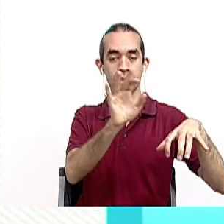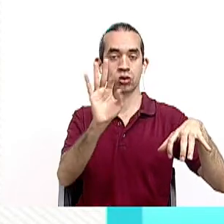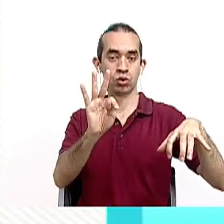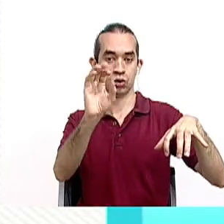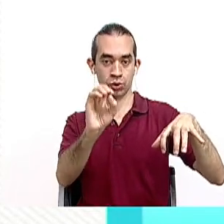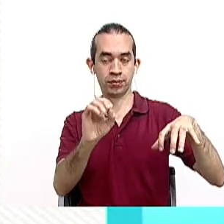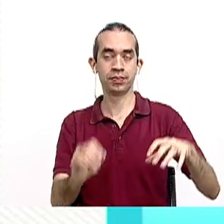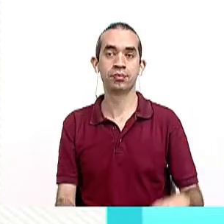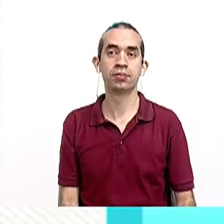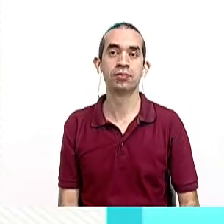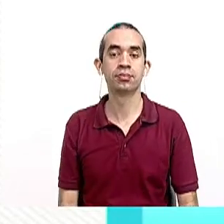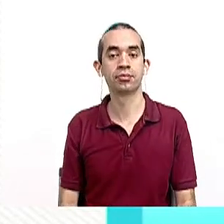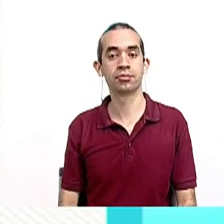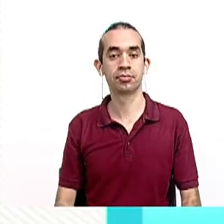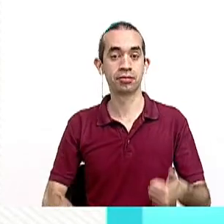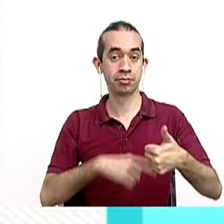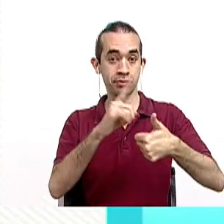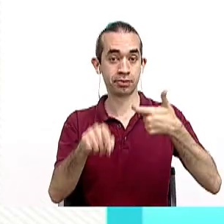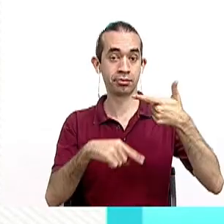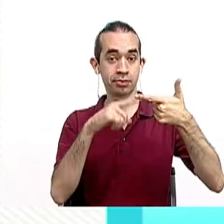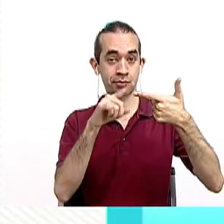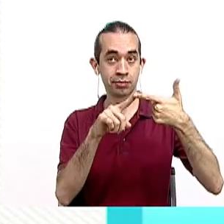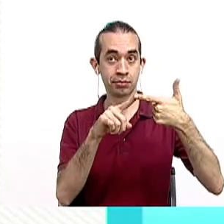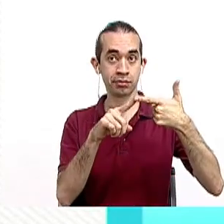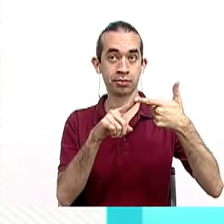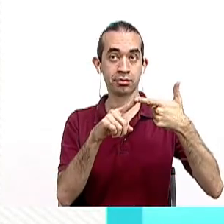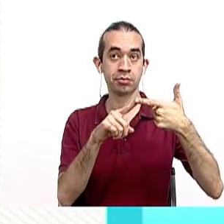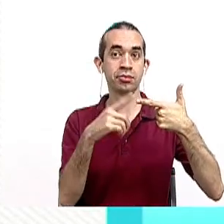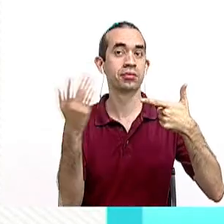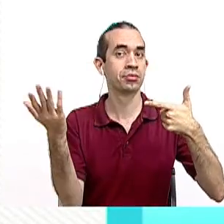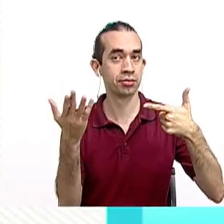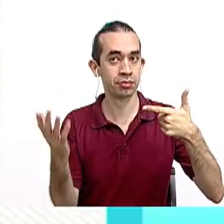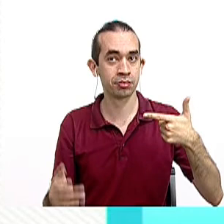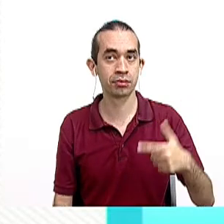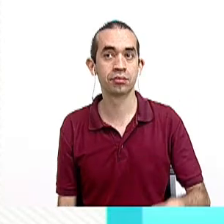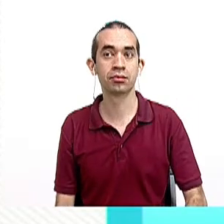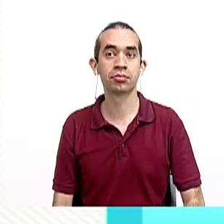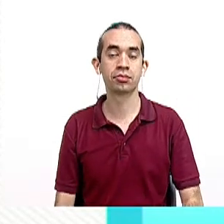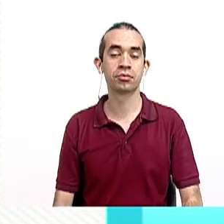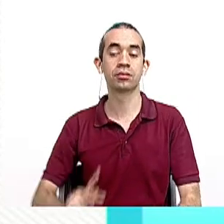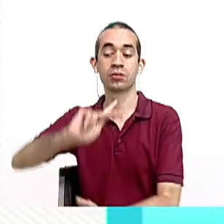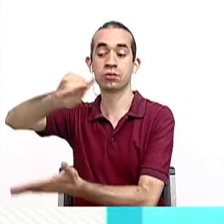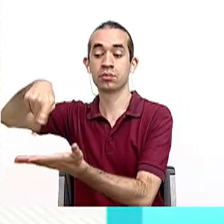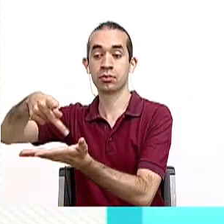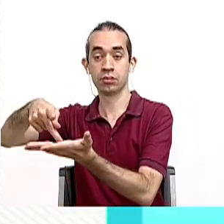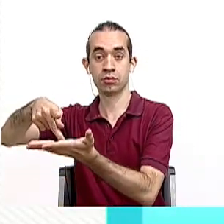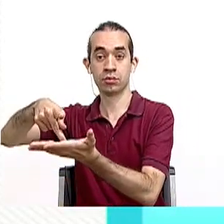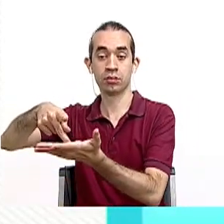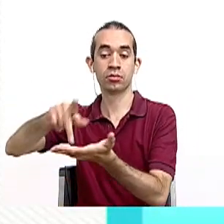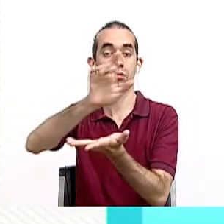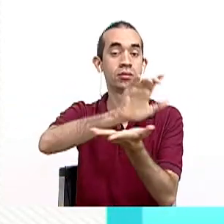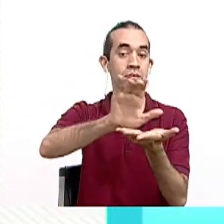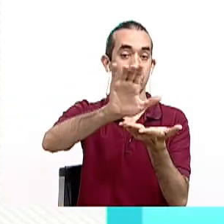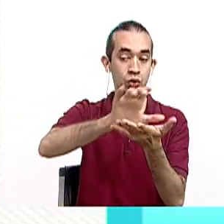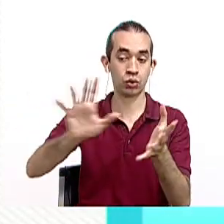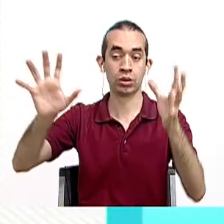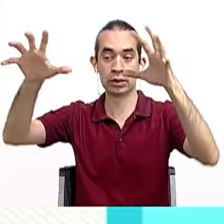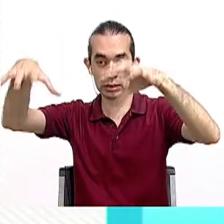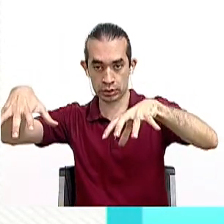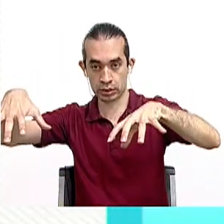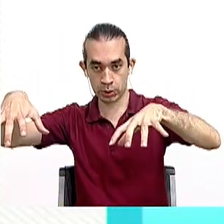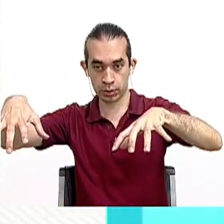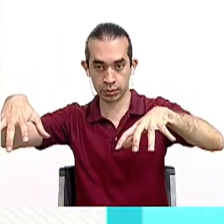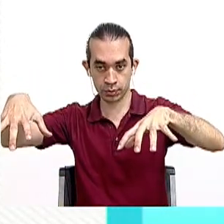Let's continue with the second one. And it is, there's a park opposite the high